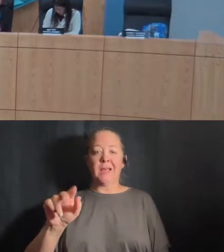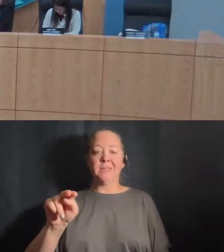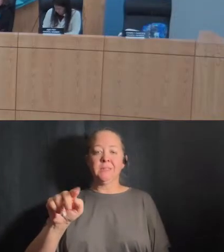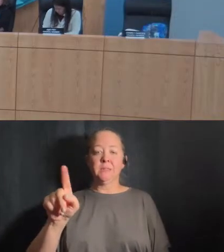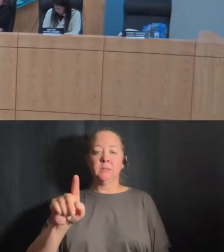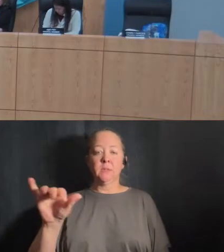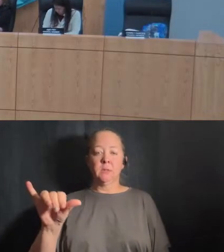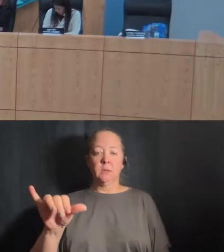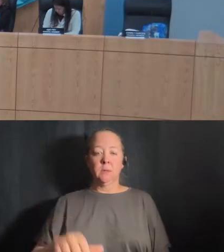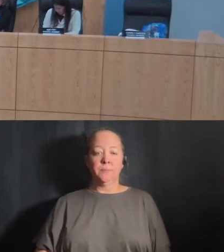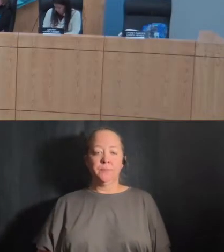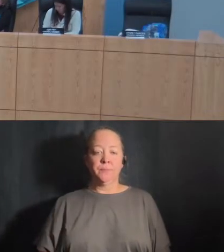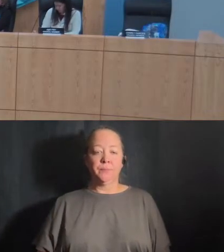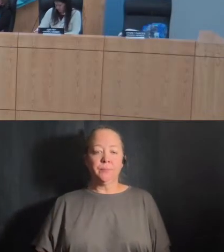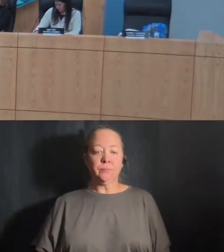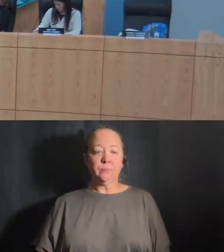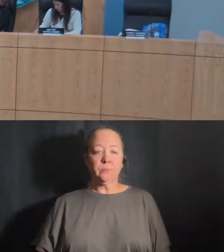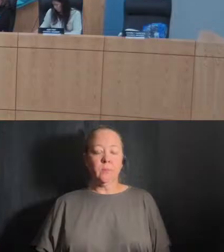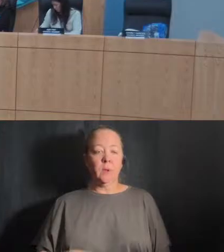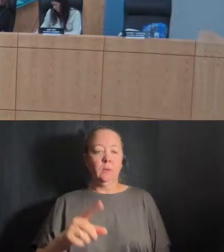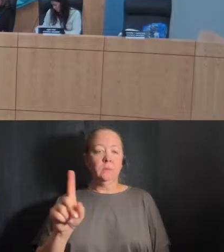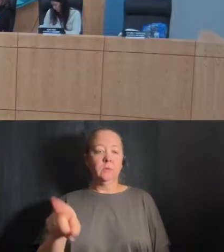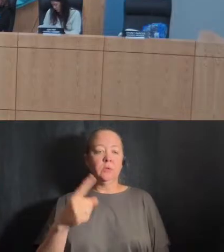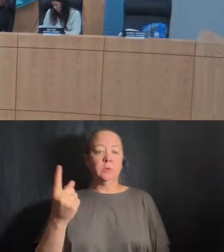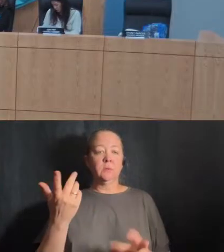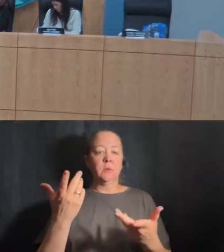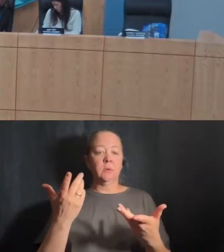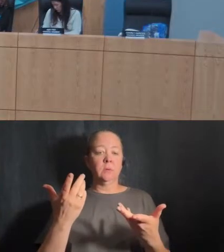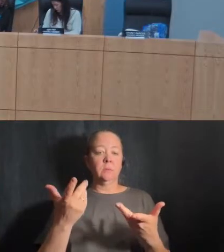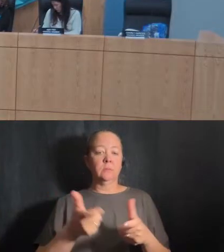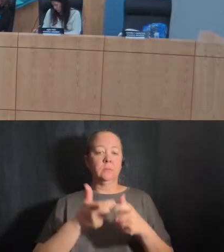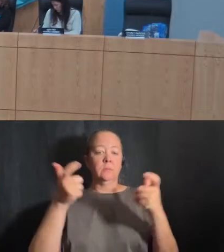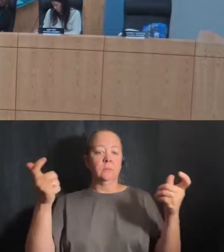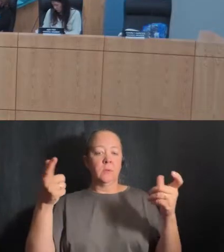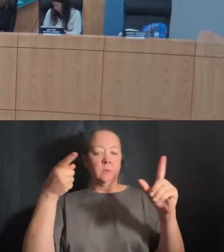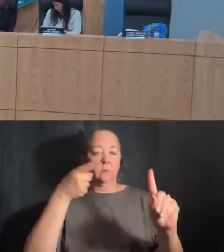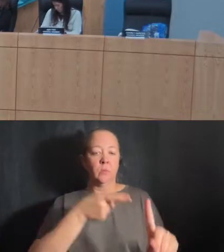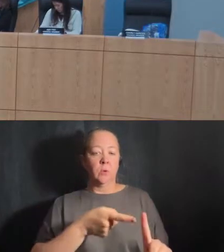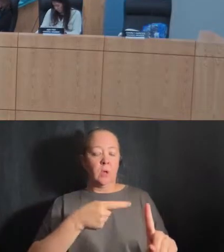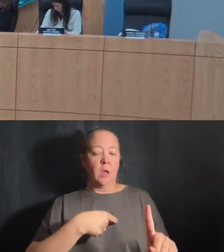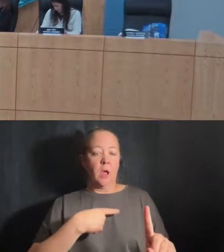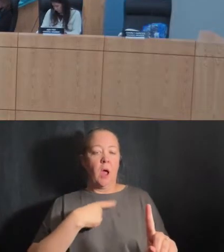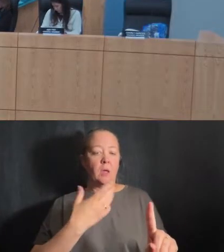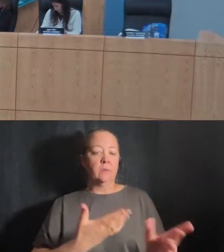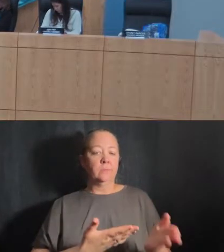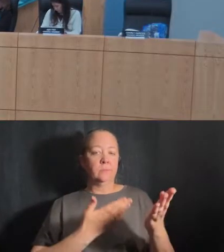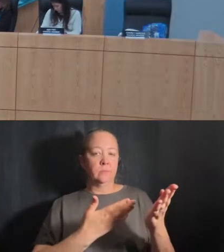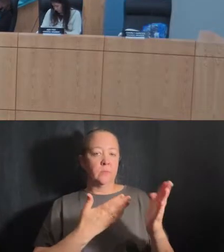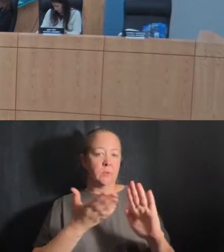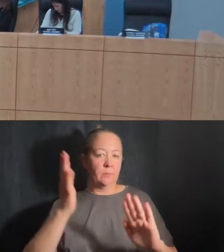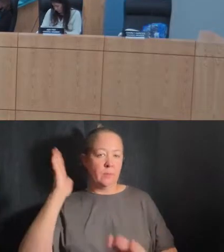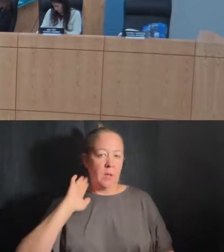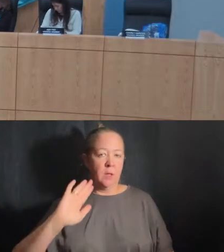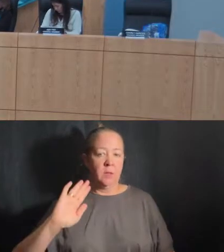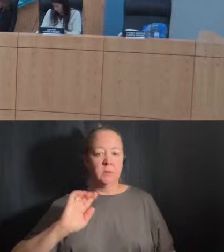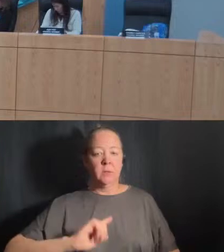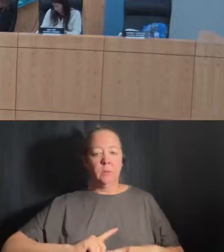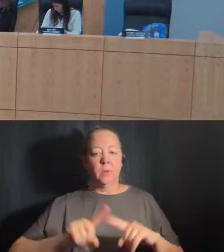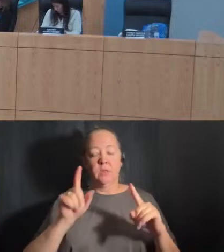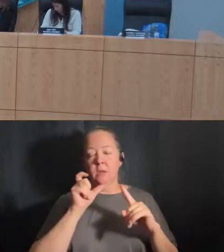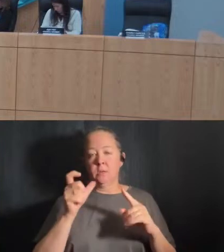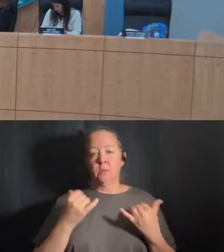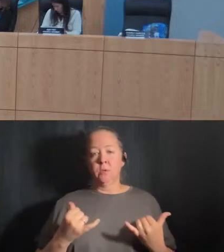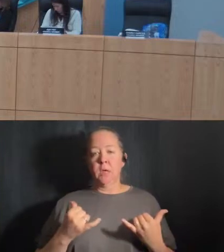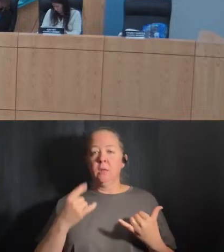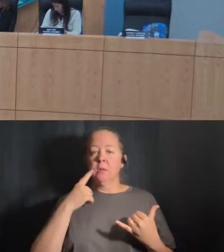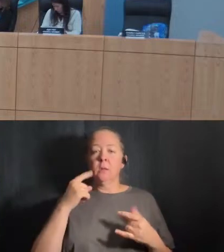I have raised in the past on today. I do think part of the transparency